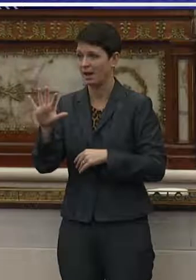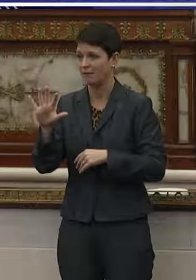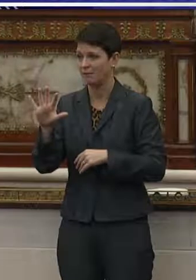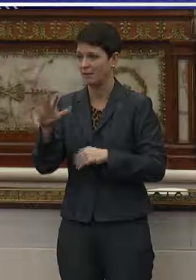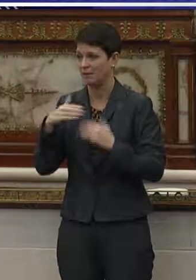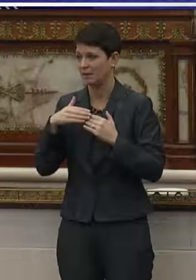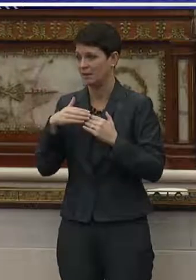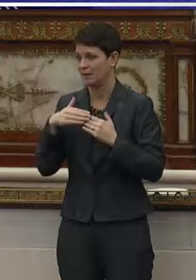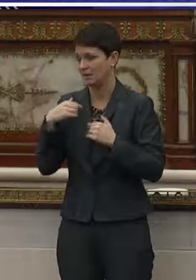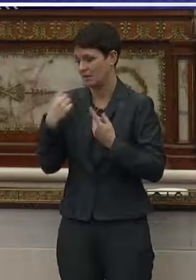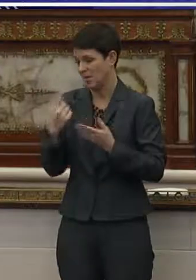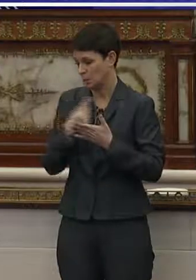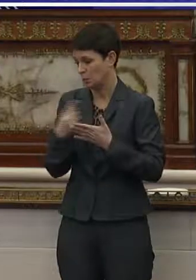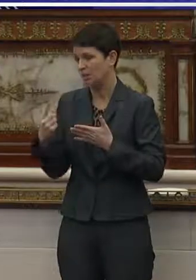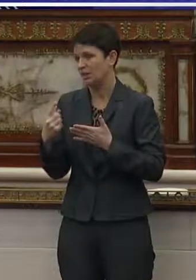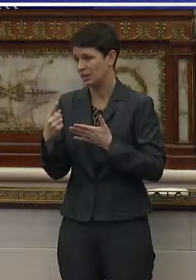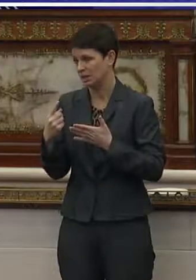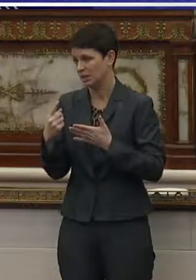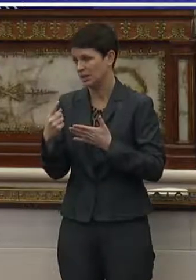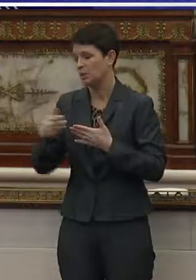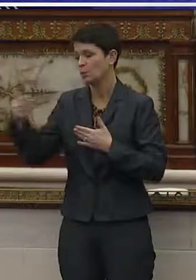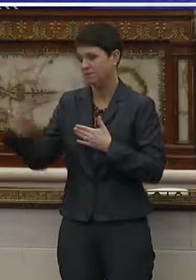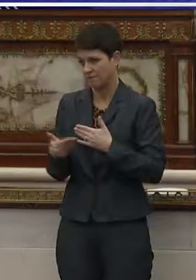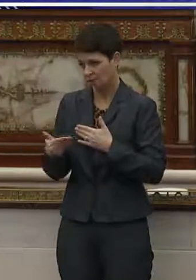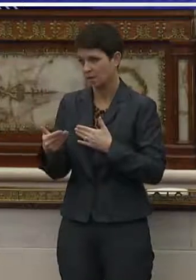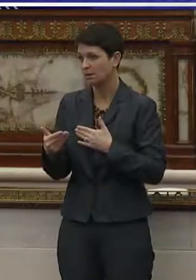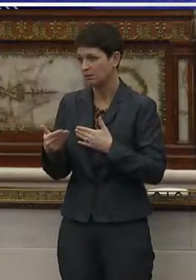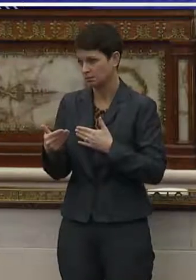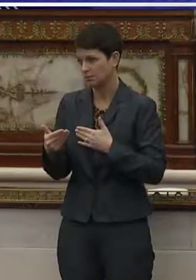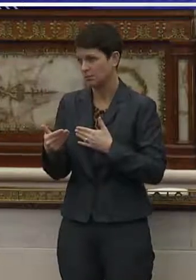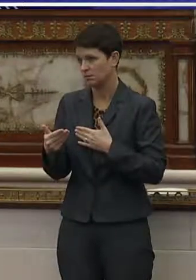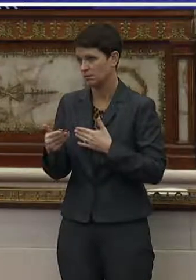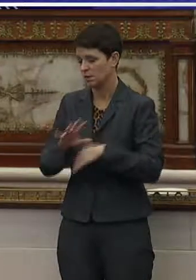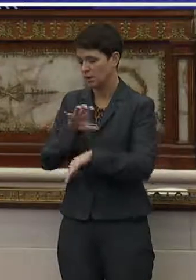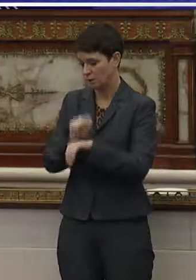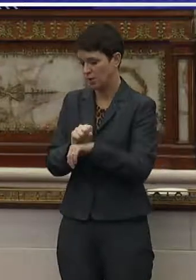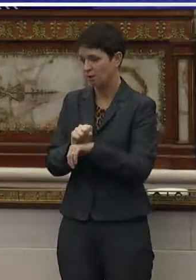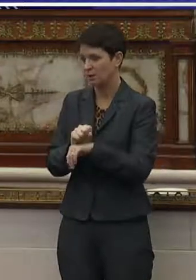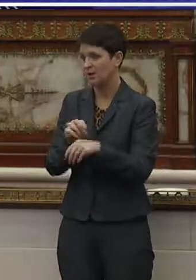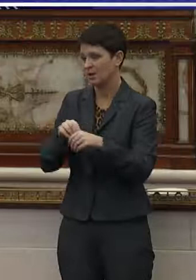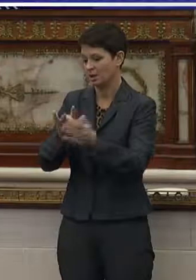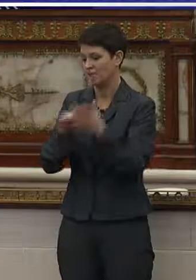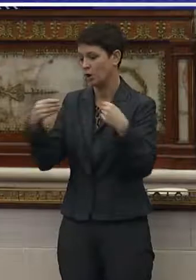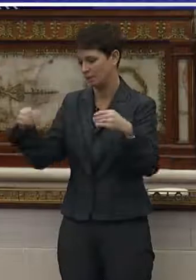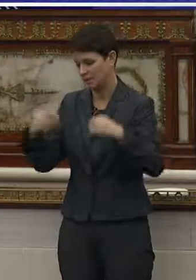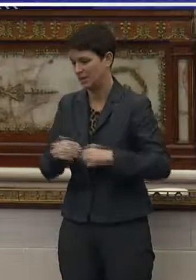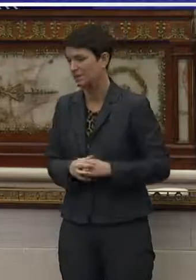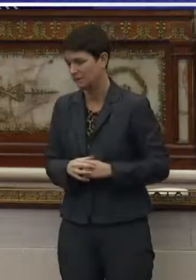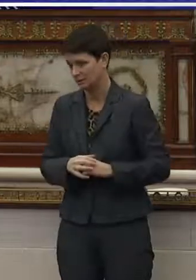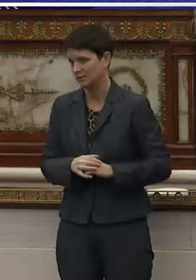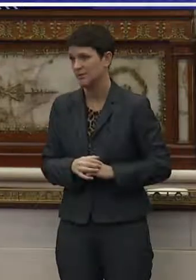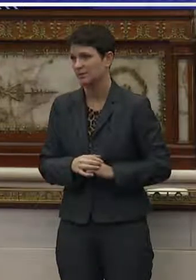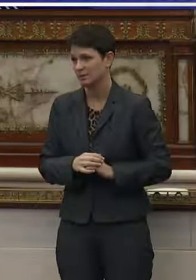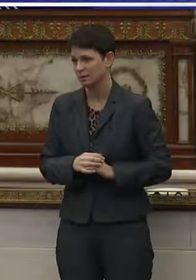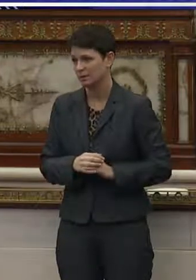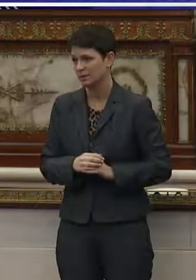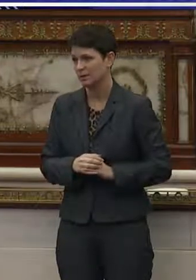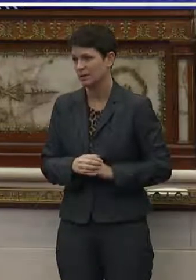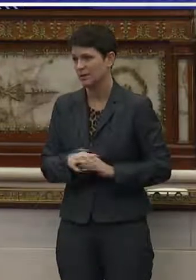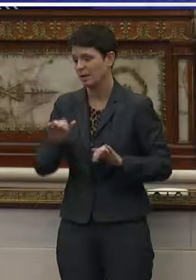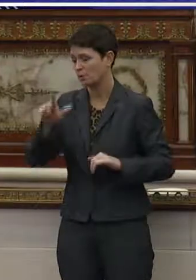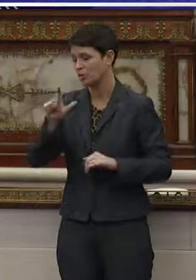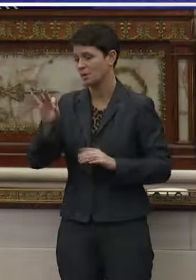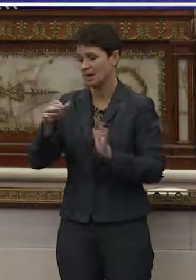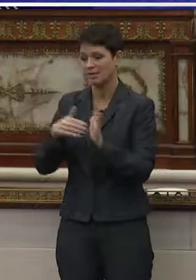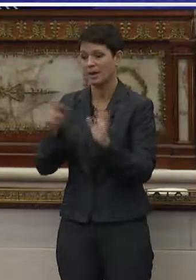the last week was invited to set an appointment at a pharmacy, and that was